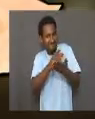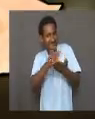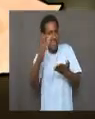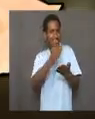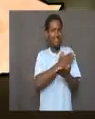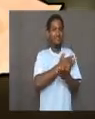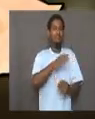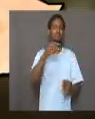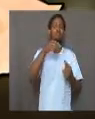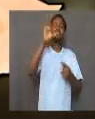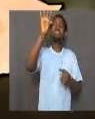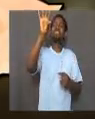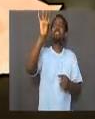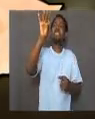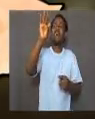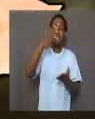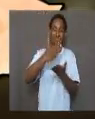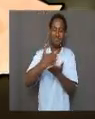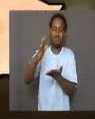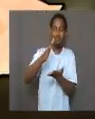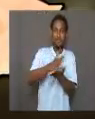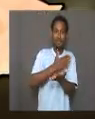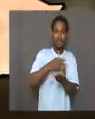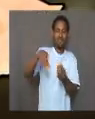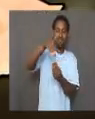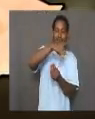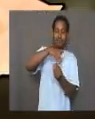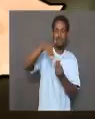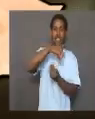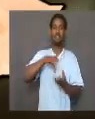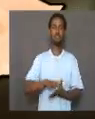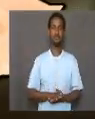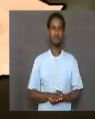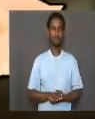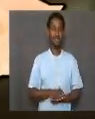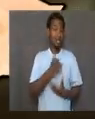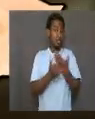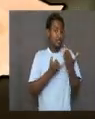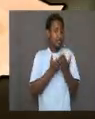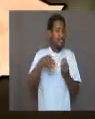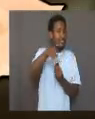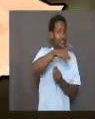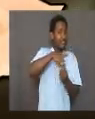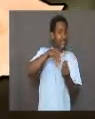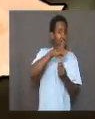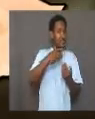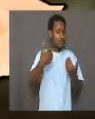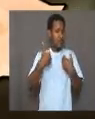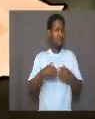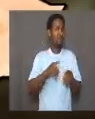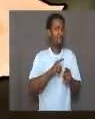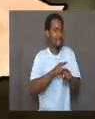into 9 separate states. These states have been